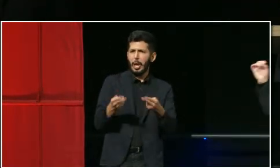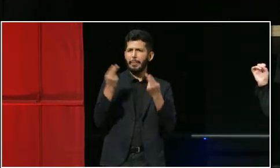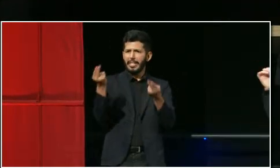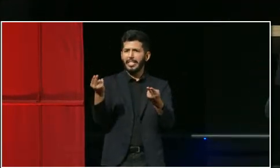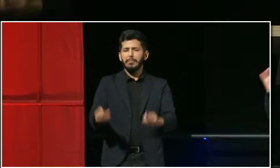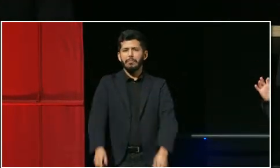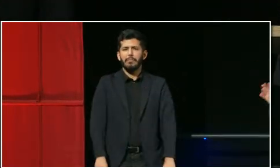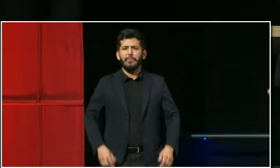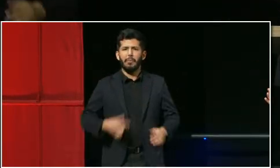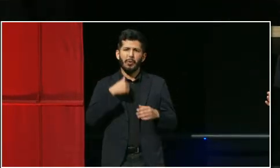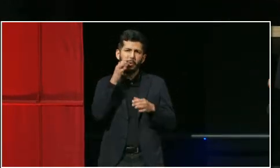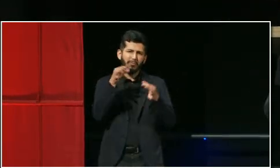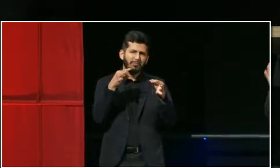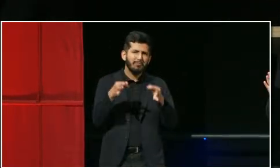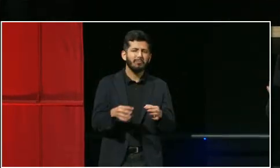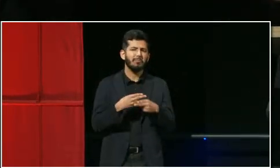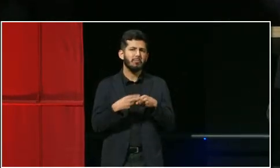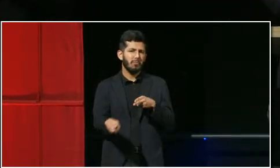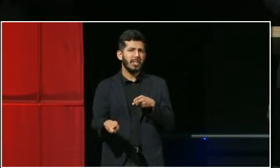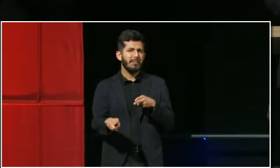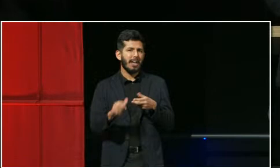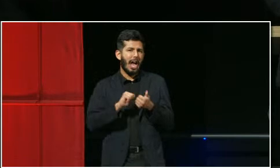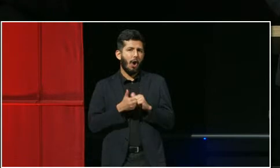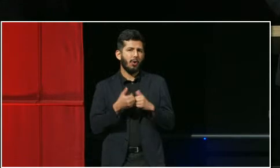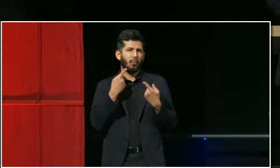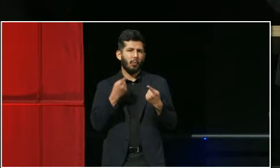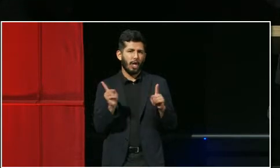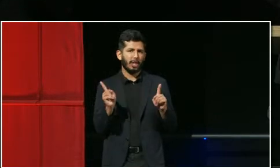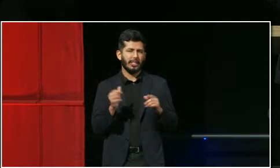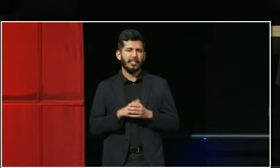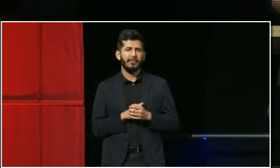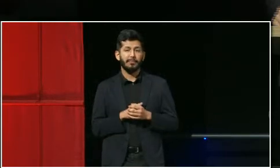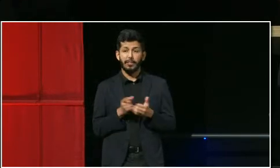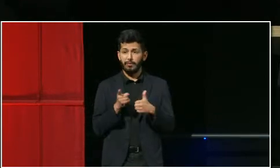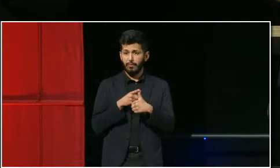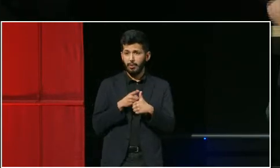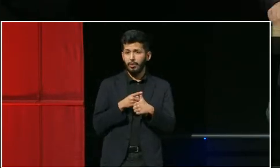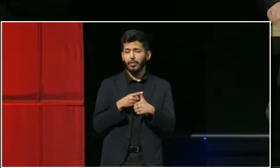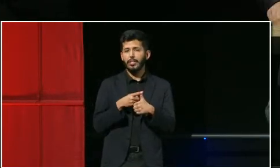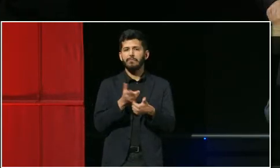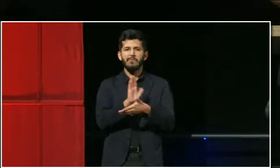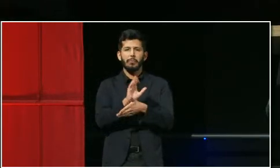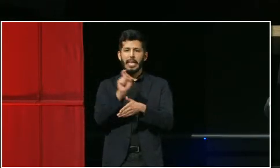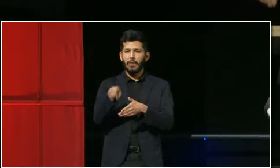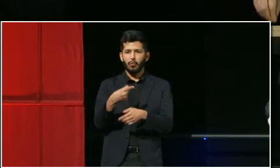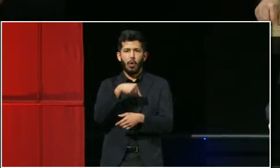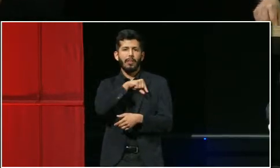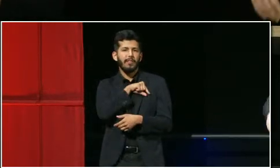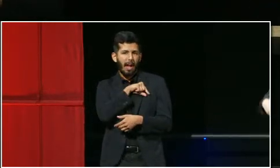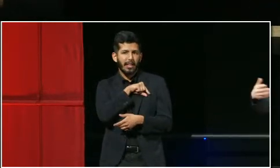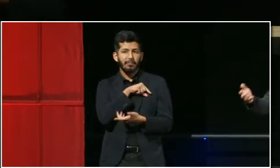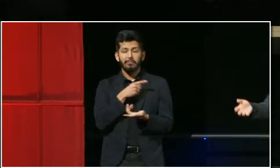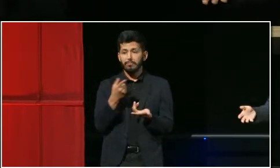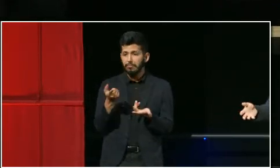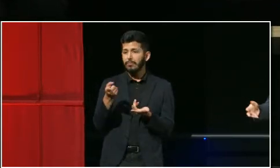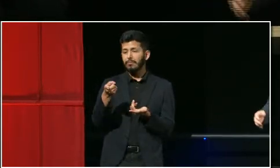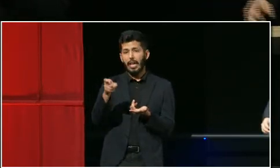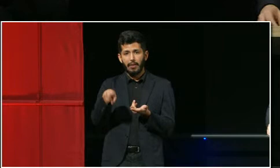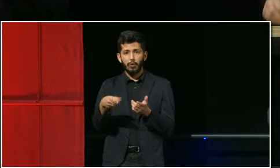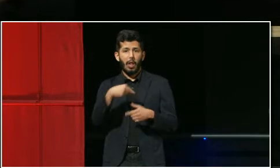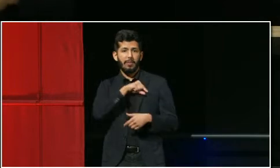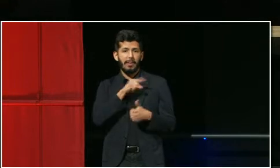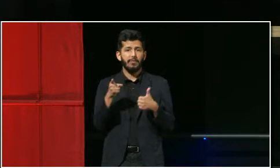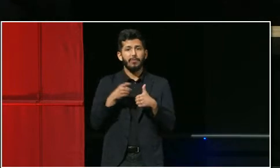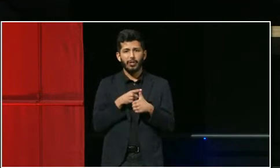just going to give a brief rundown on the process and how it works. The first step is that films need to qualify. In order to be eligible, film has to be